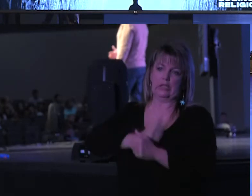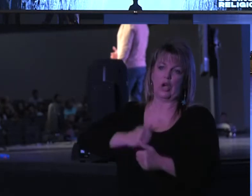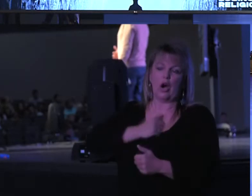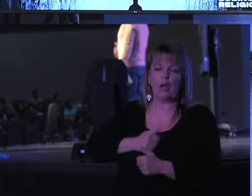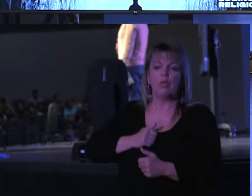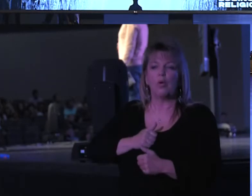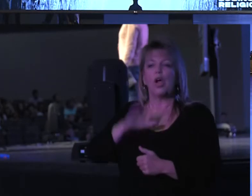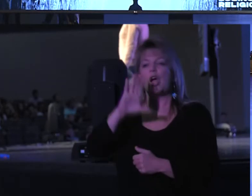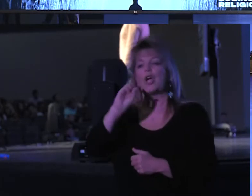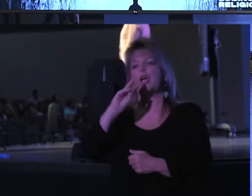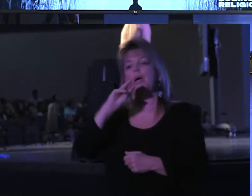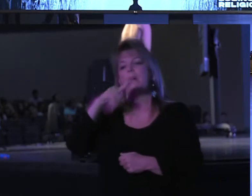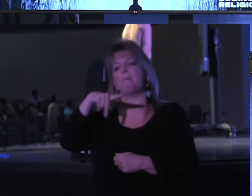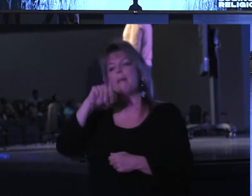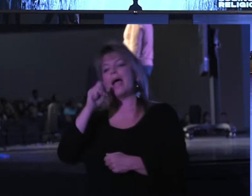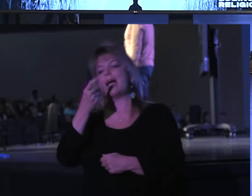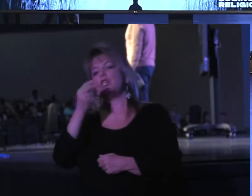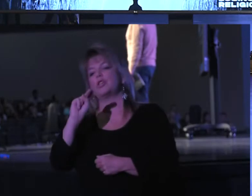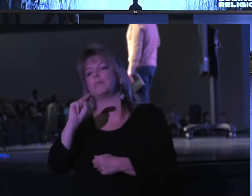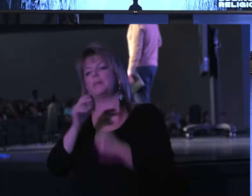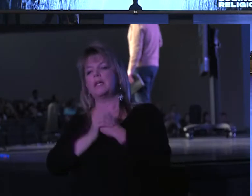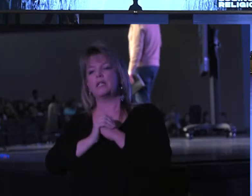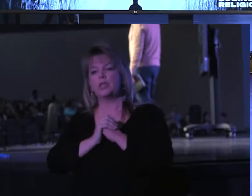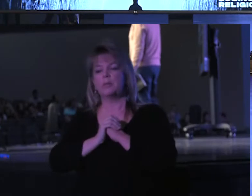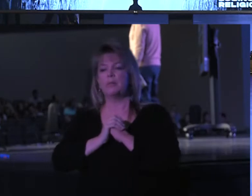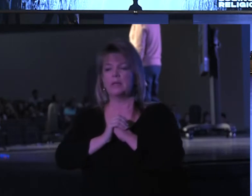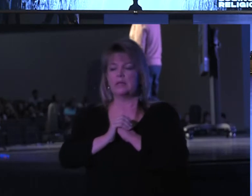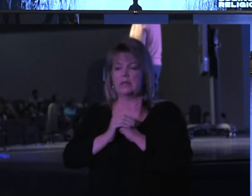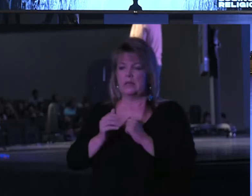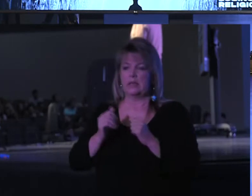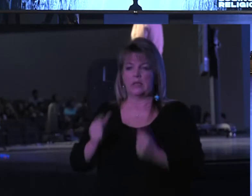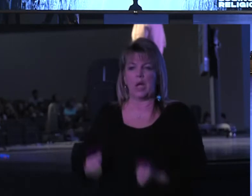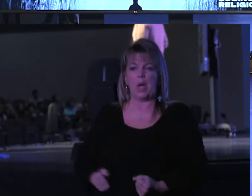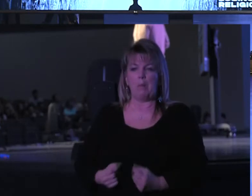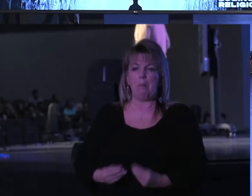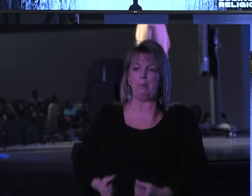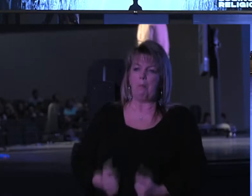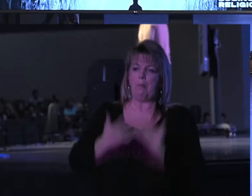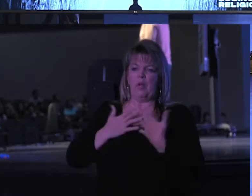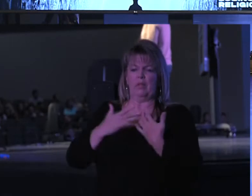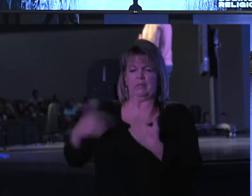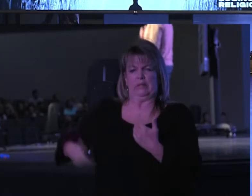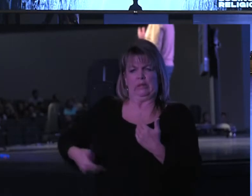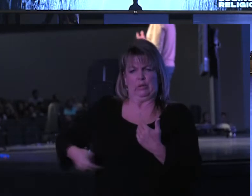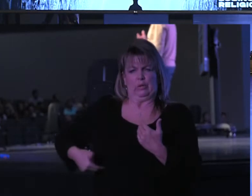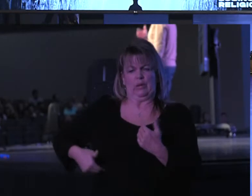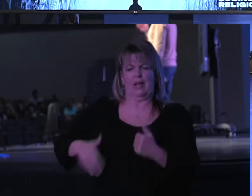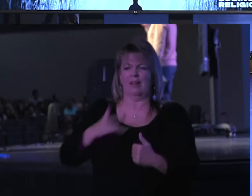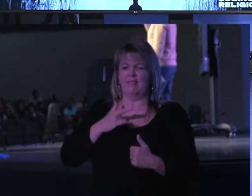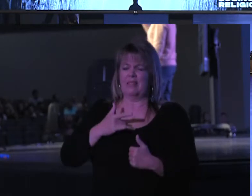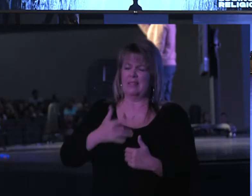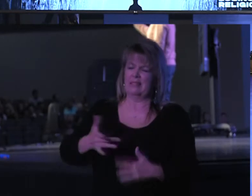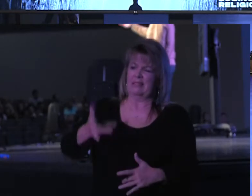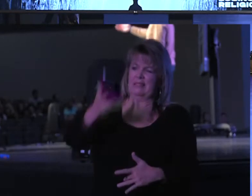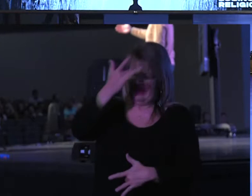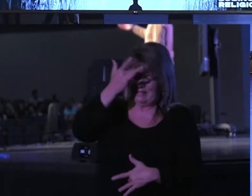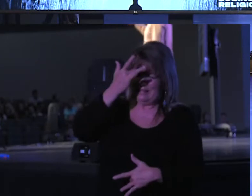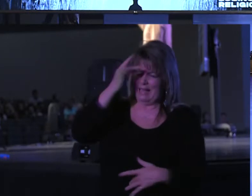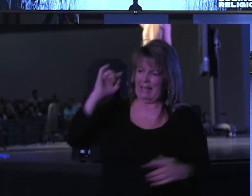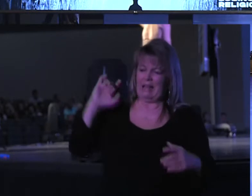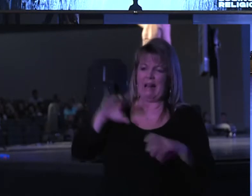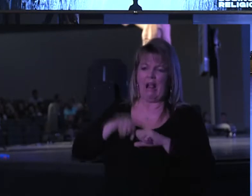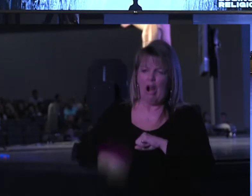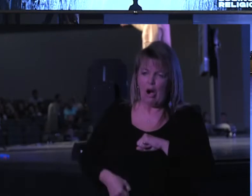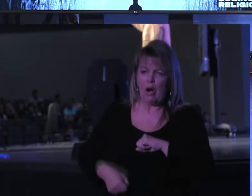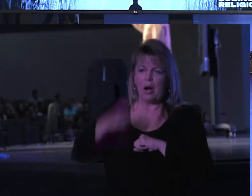compassion here means to be moved in your gut, to feel sick, hurt by the